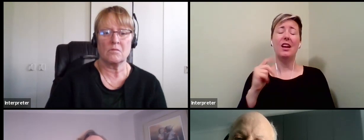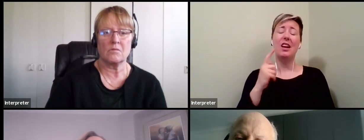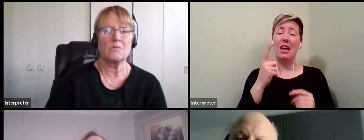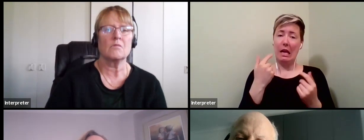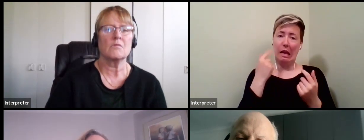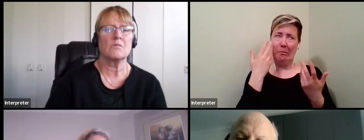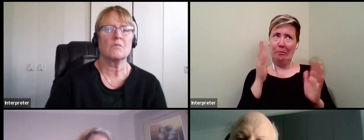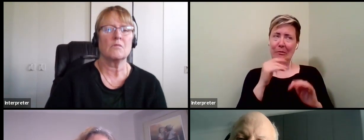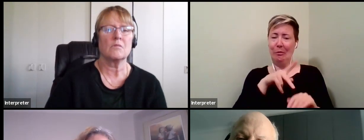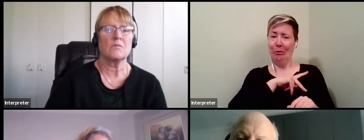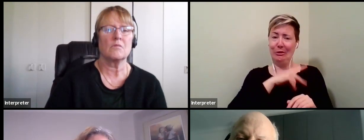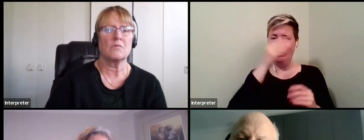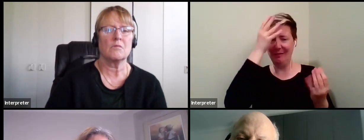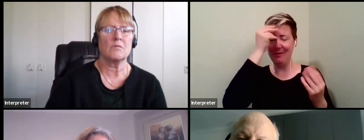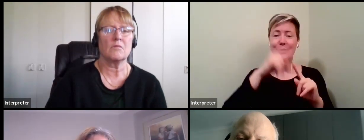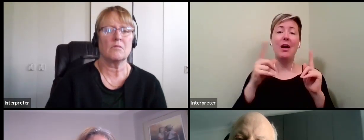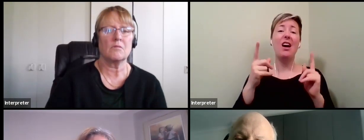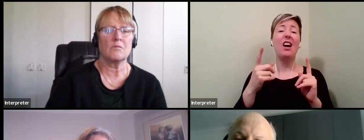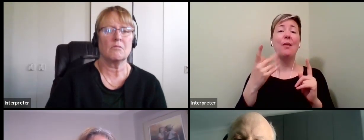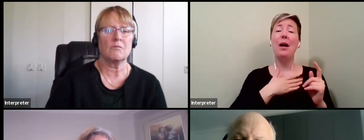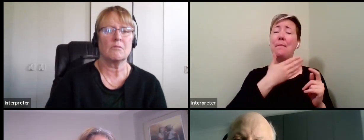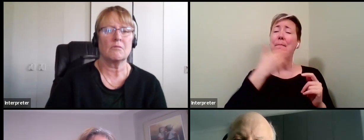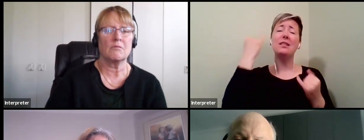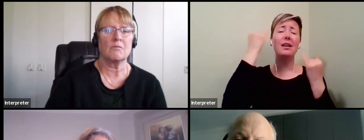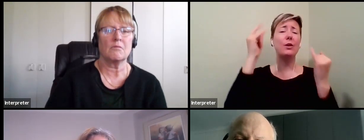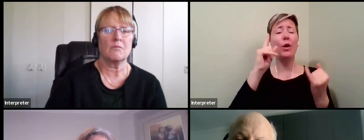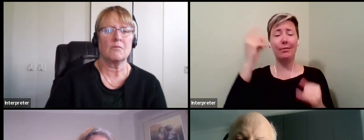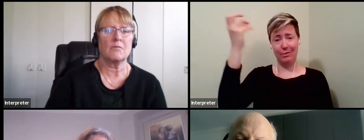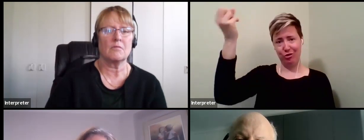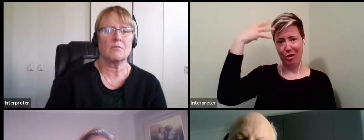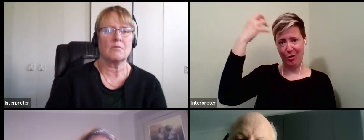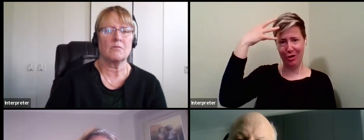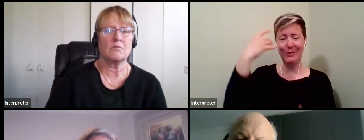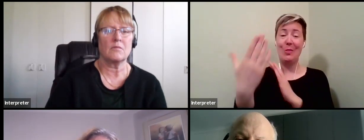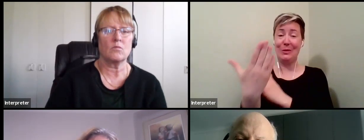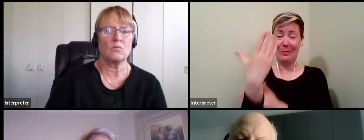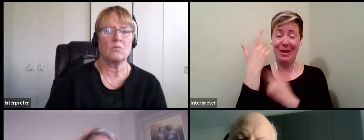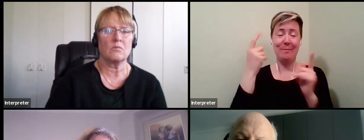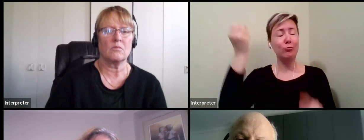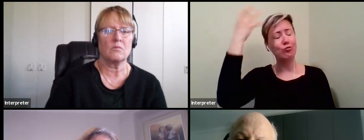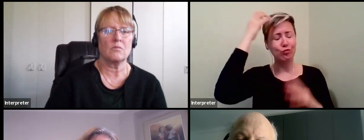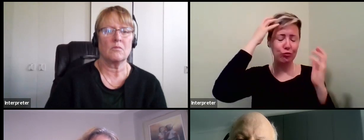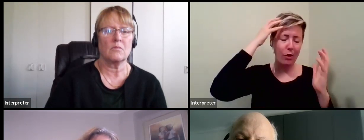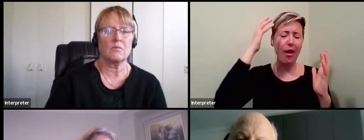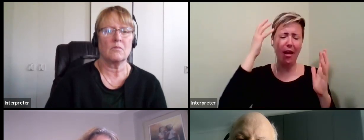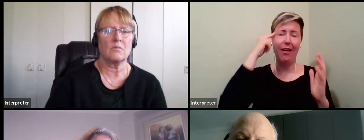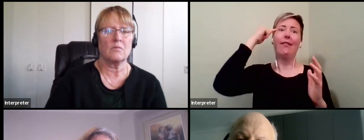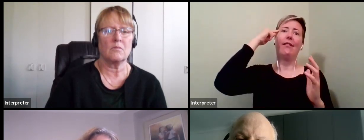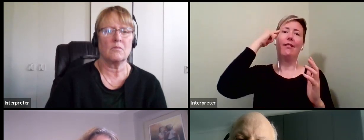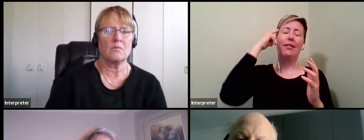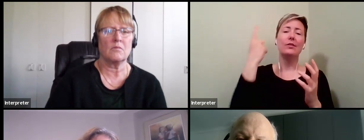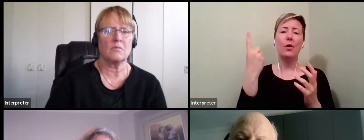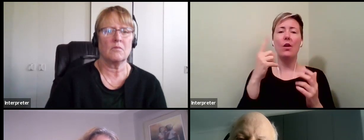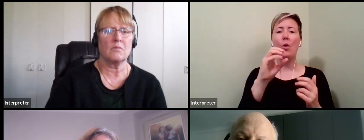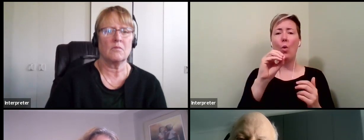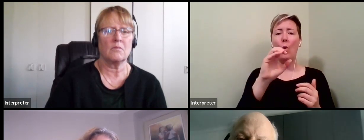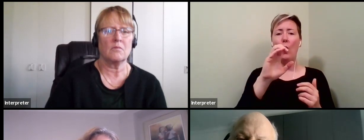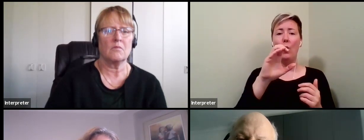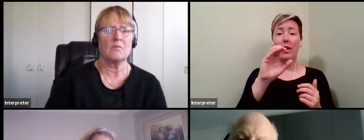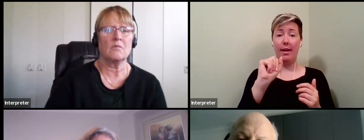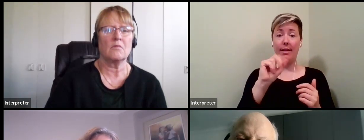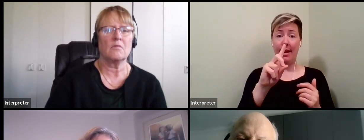this morning I had what I think is a really good idea. So I contacted Yuta Treviranus of OCAD because